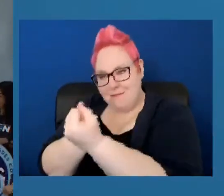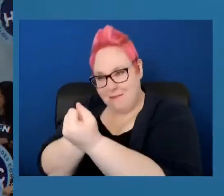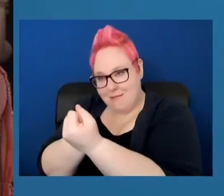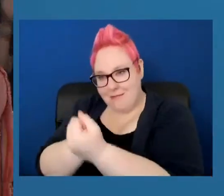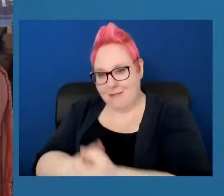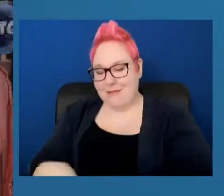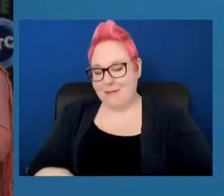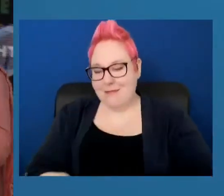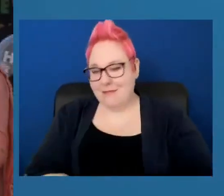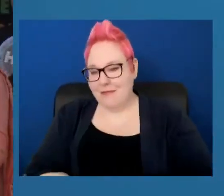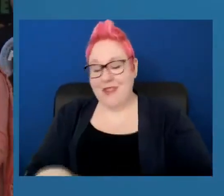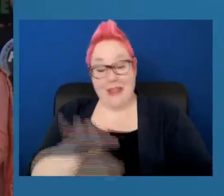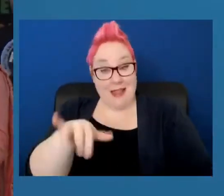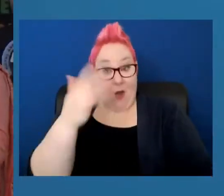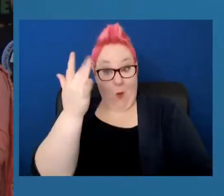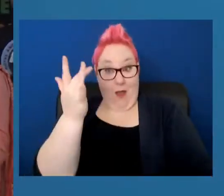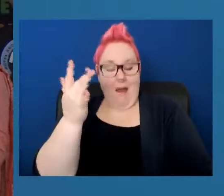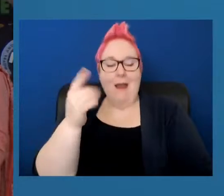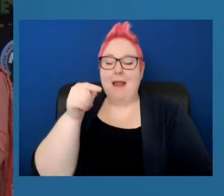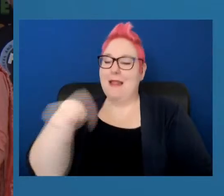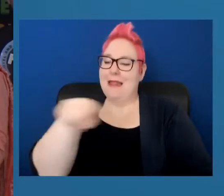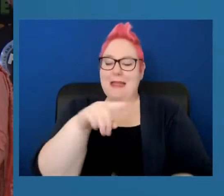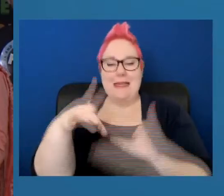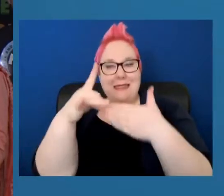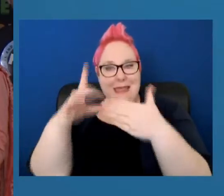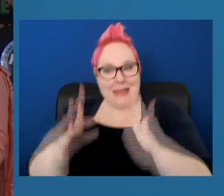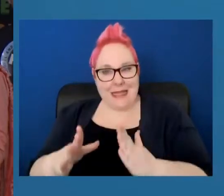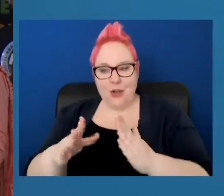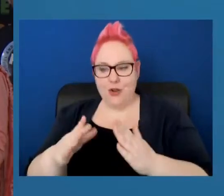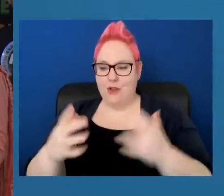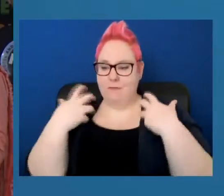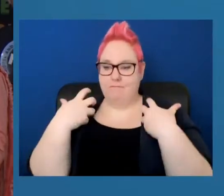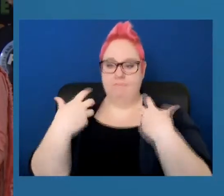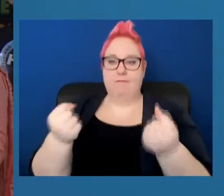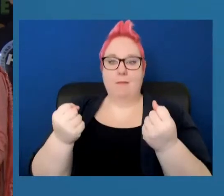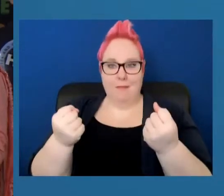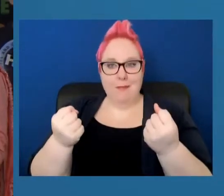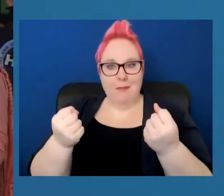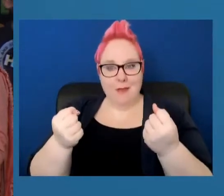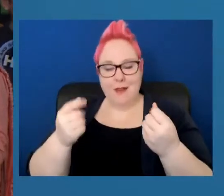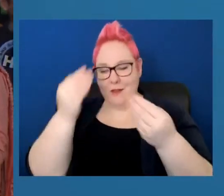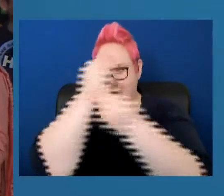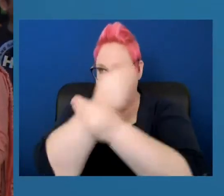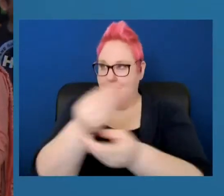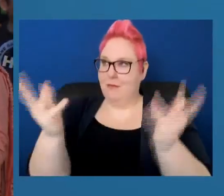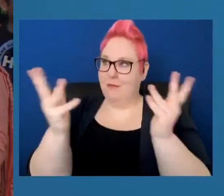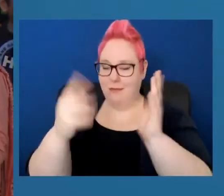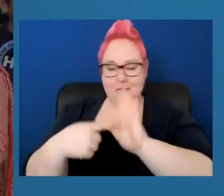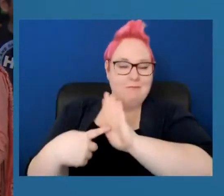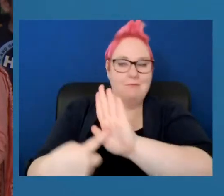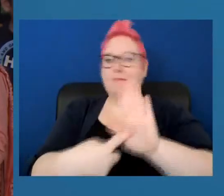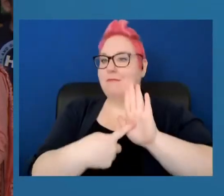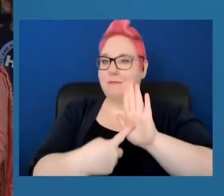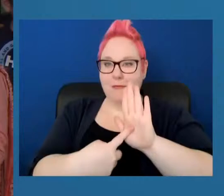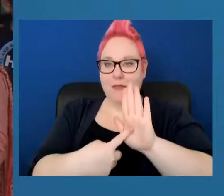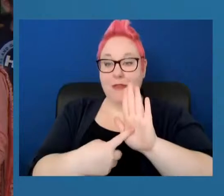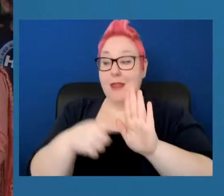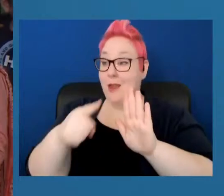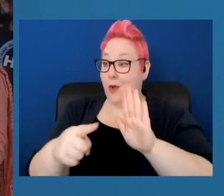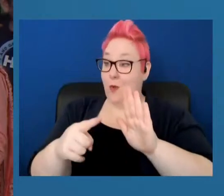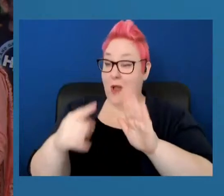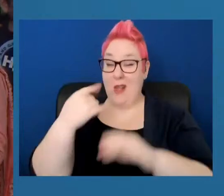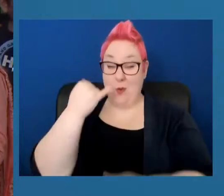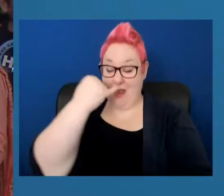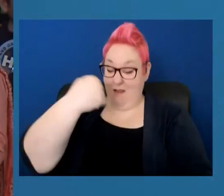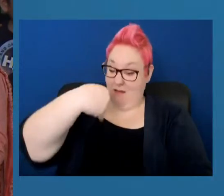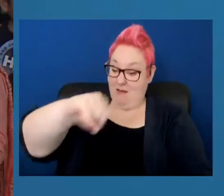that is because these leaders had the courage to stand up and say loudly, when the battle lines are drawn, we